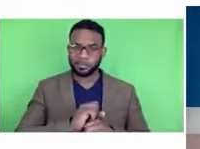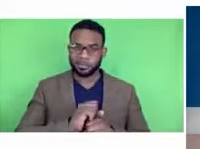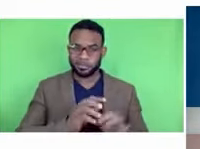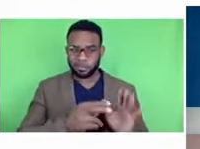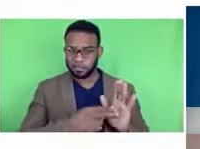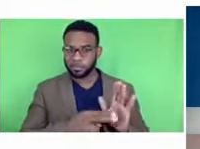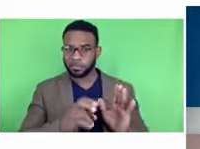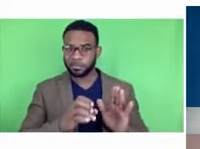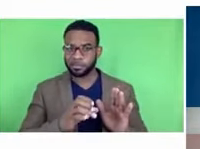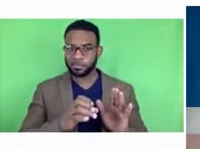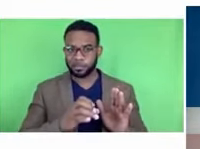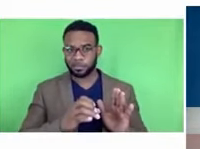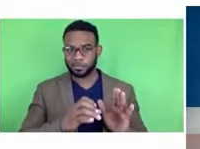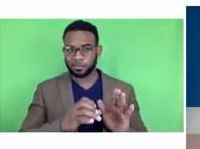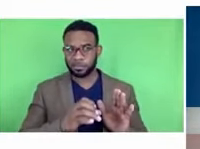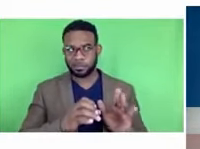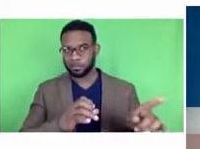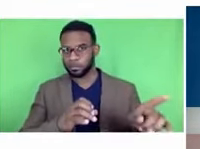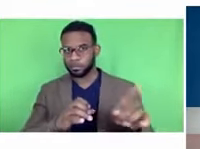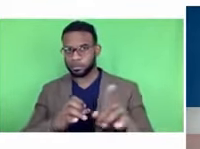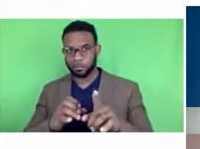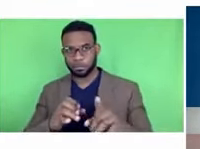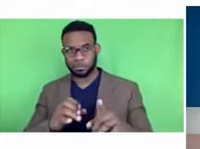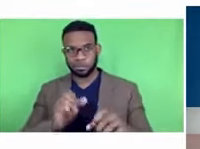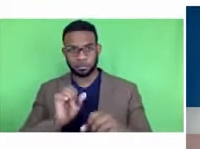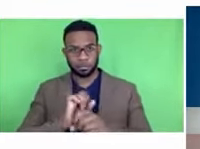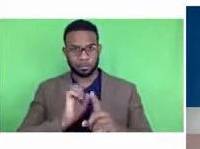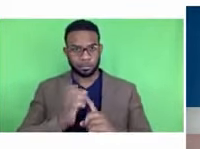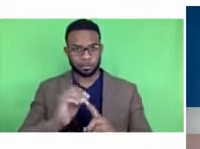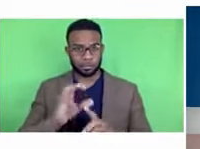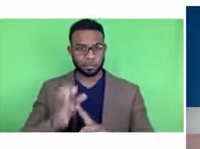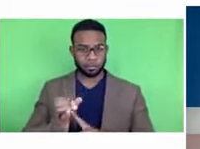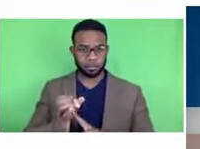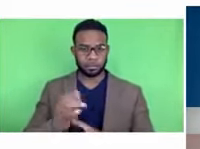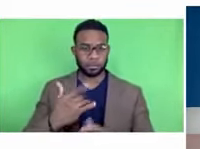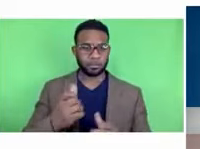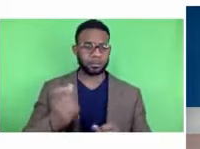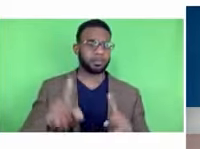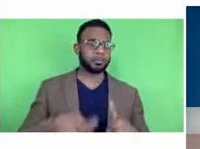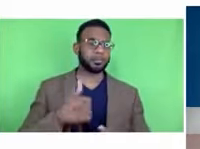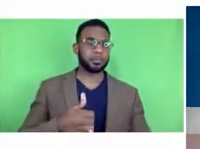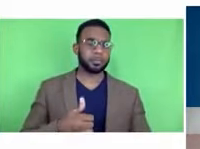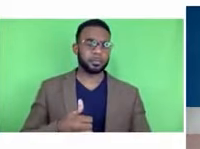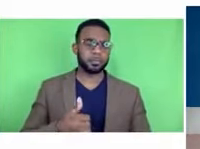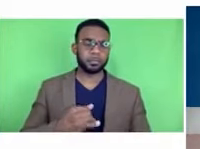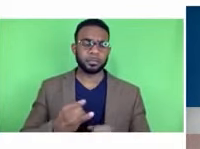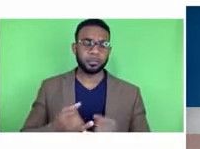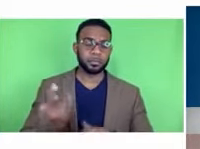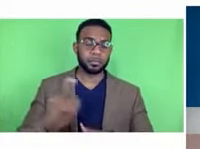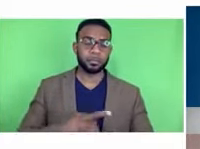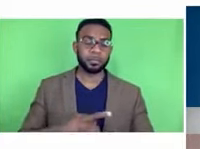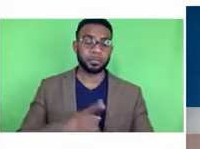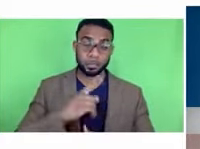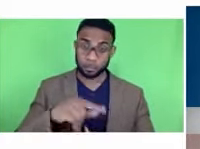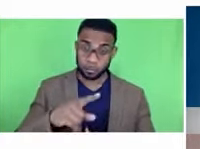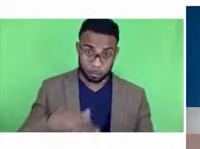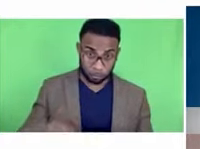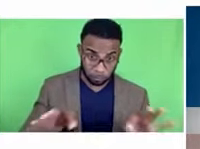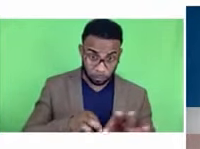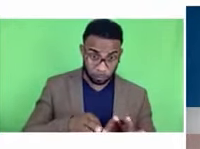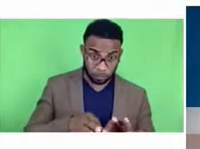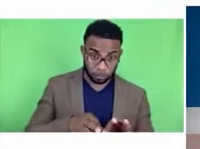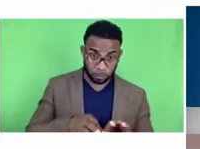of the company's work environment and culture as well. So I want them to ask themselves at the end of the day, are they worth